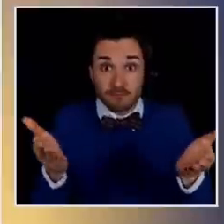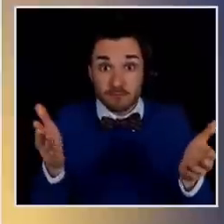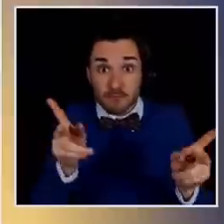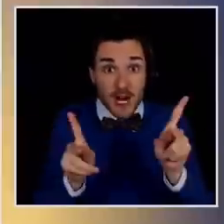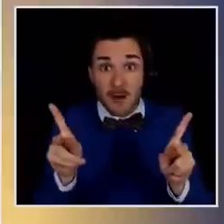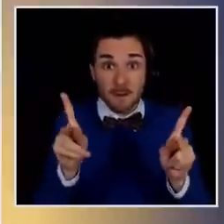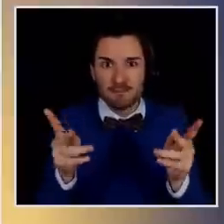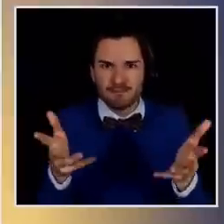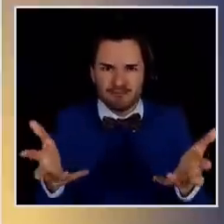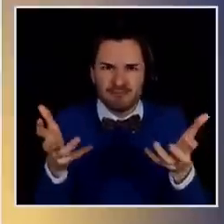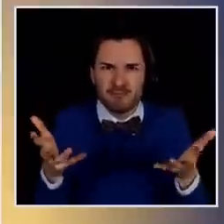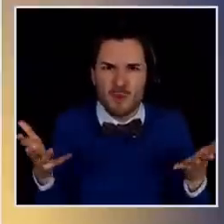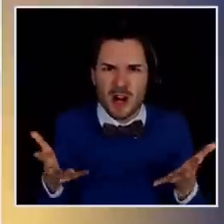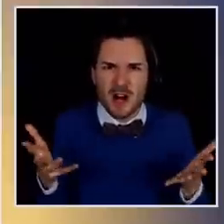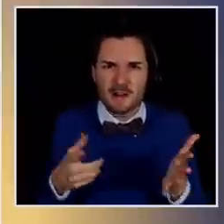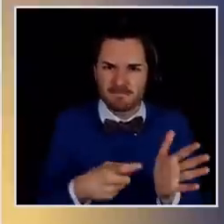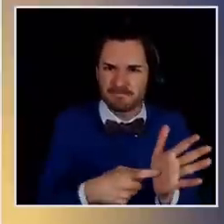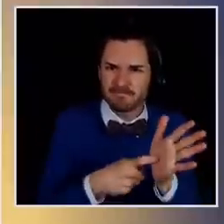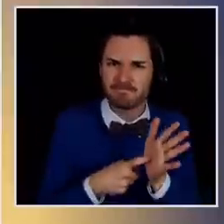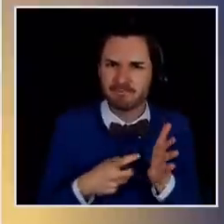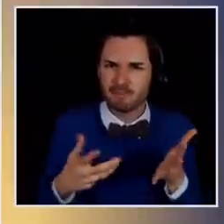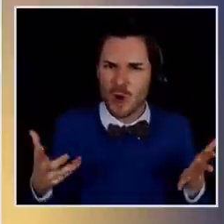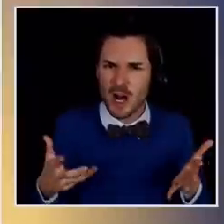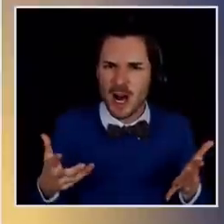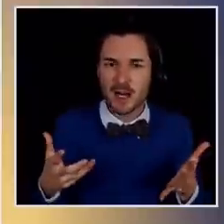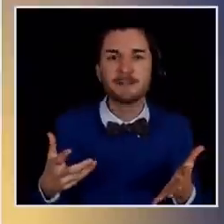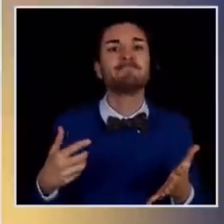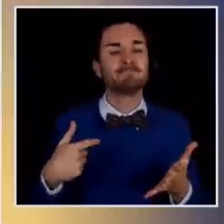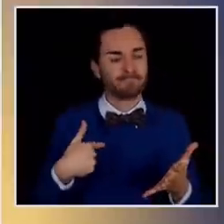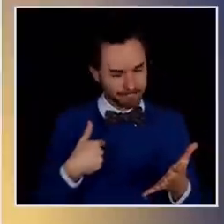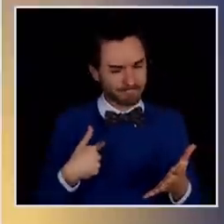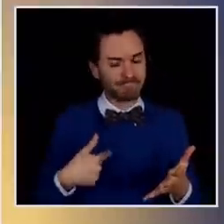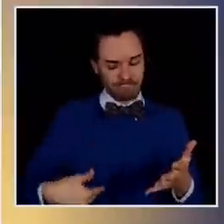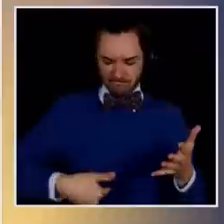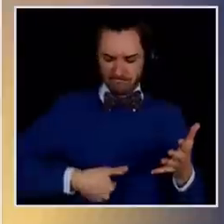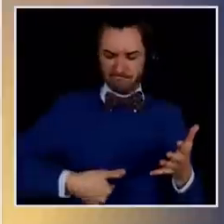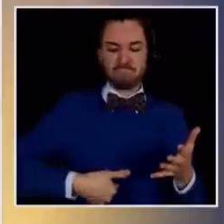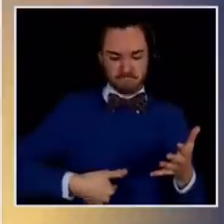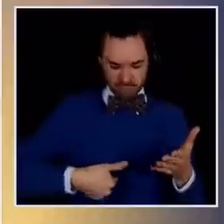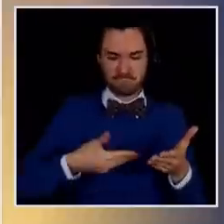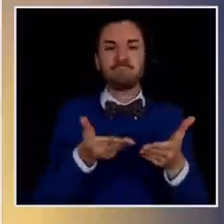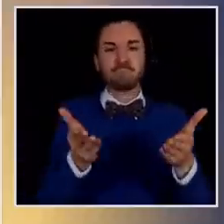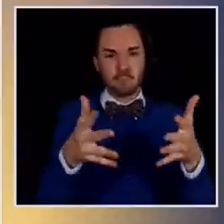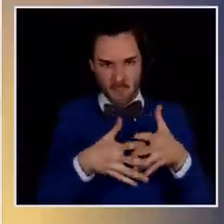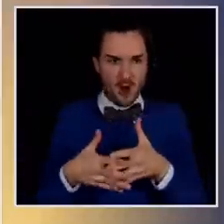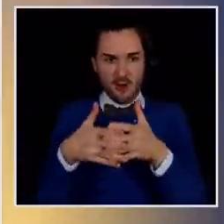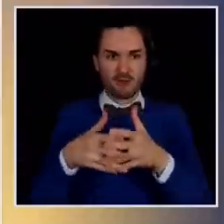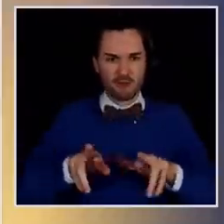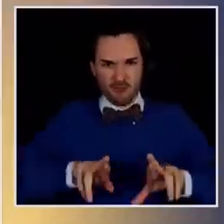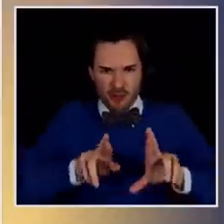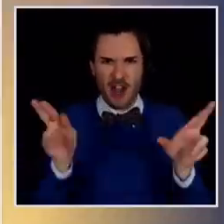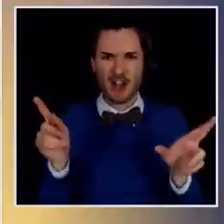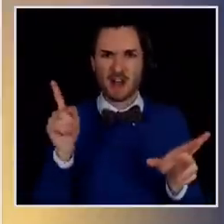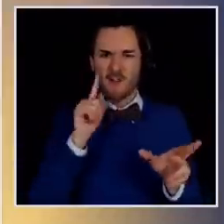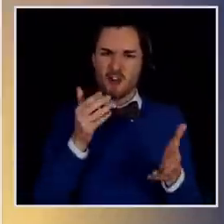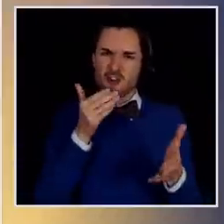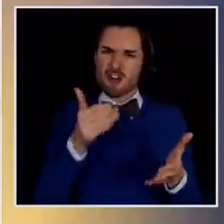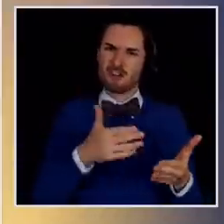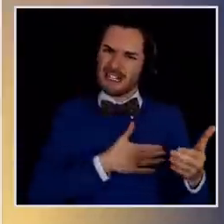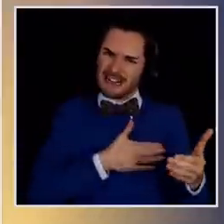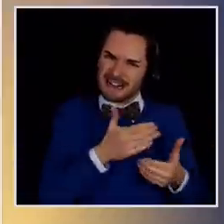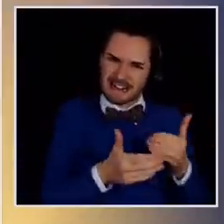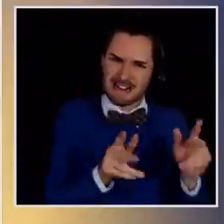I believe it's this. Americans have called upon us to marshal the forces of decency, the forces of